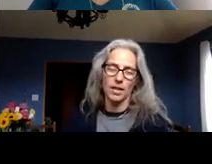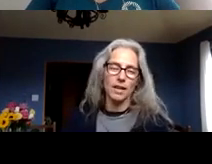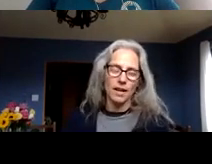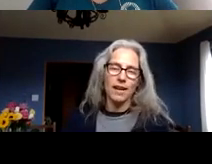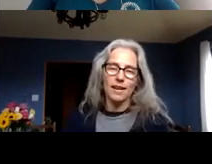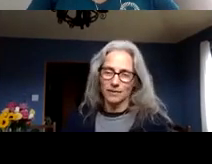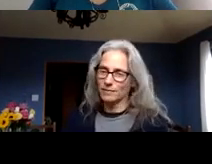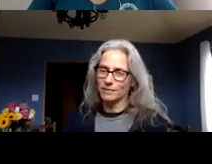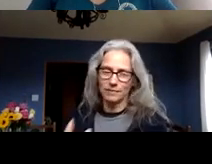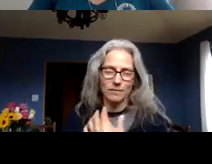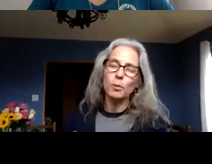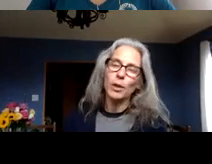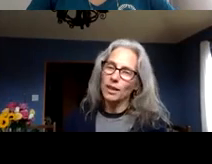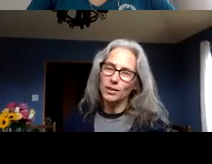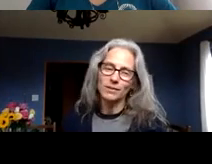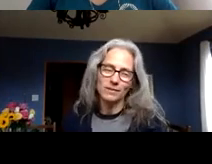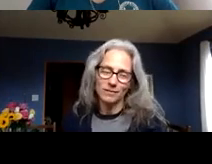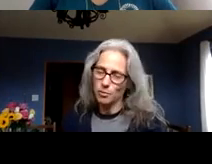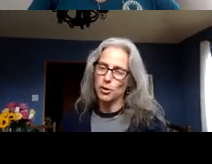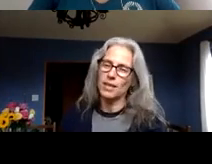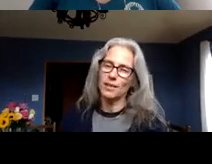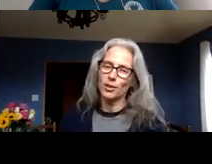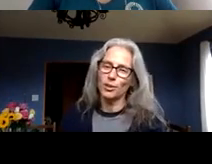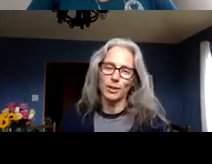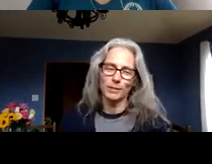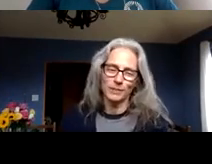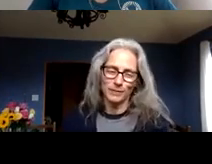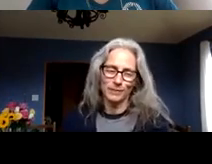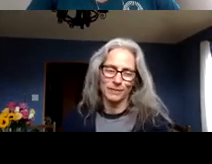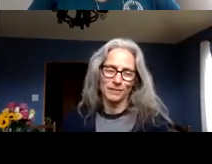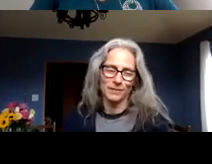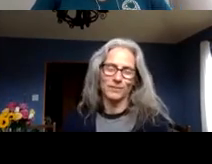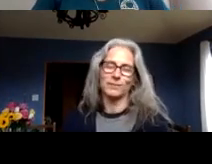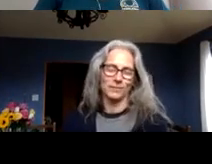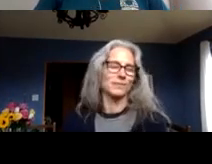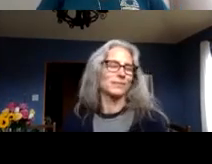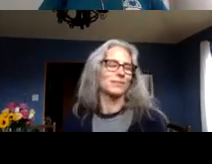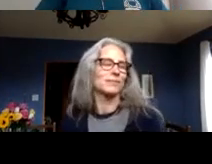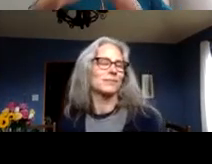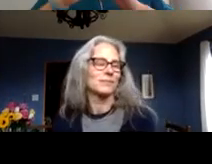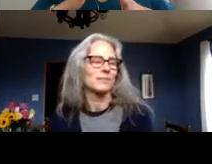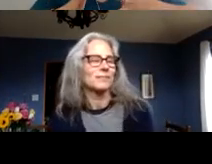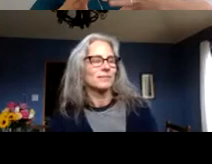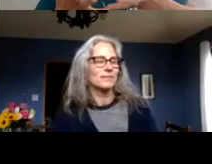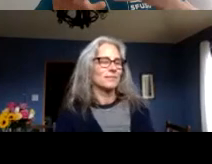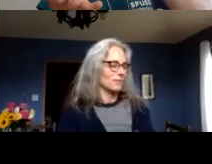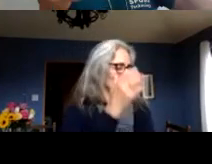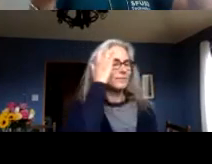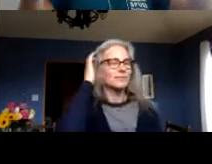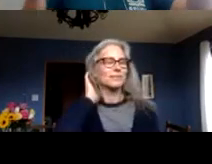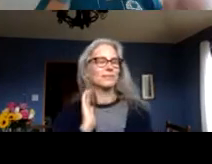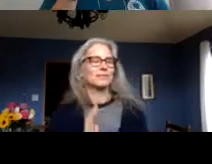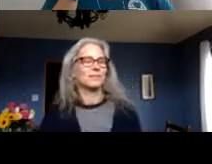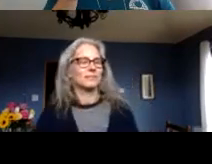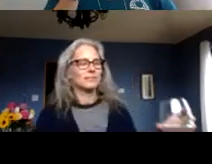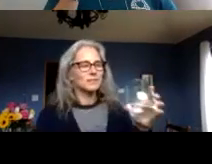hours. We're with you. Breathe. You can do it. You can do it. Have that grace and patience. Take it with you into the school